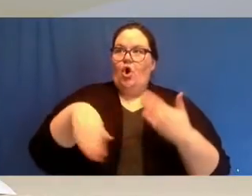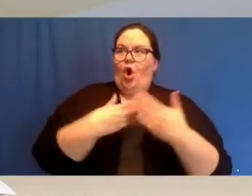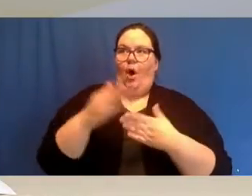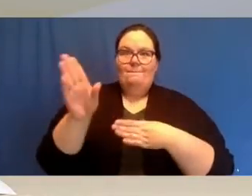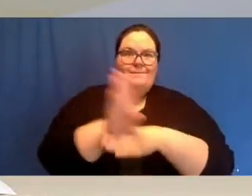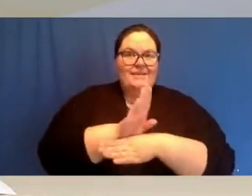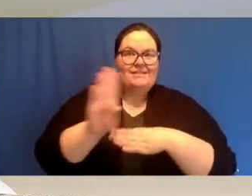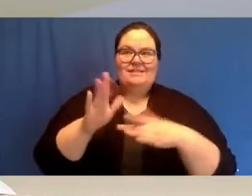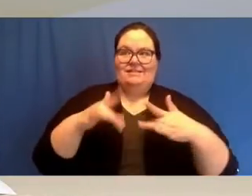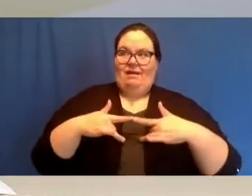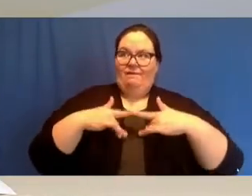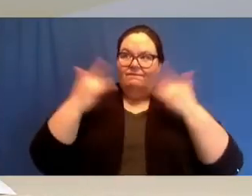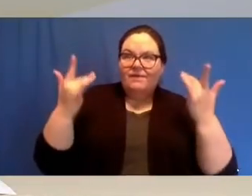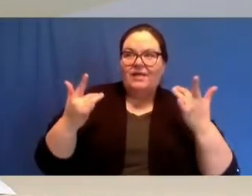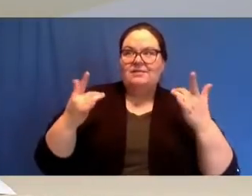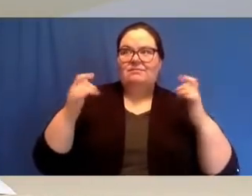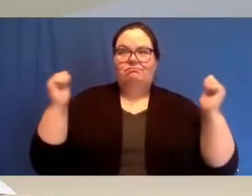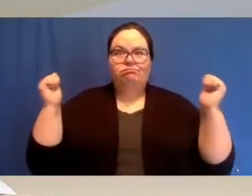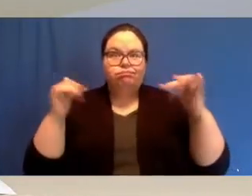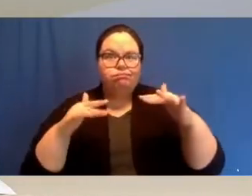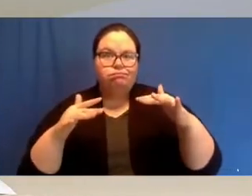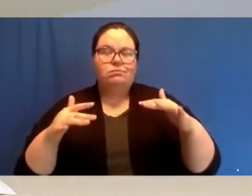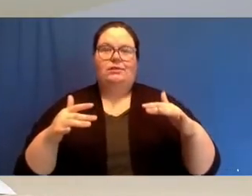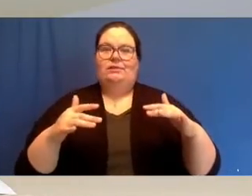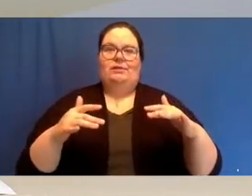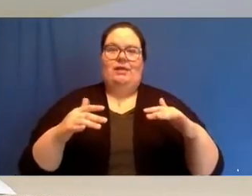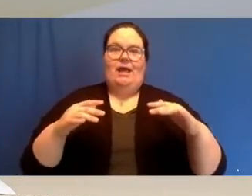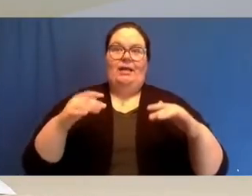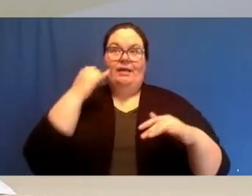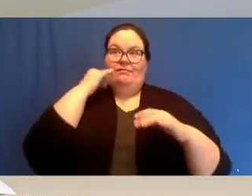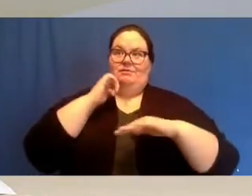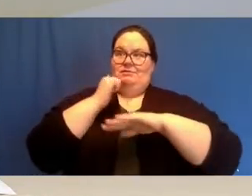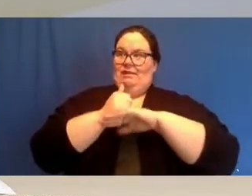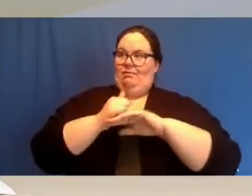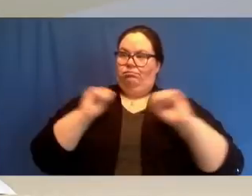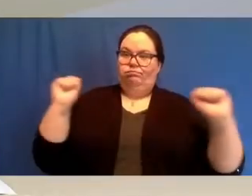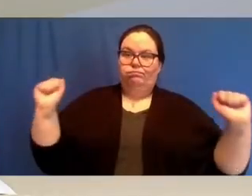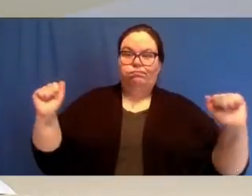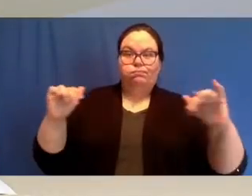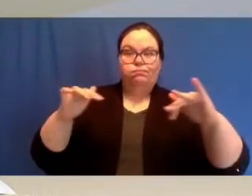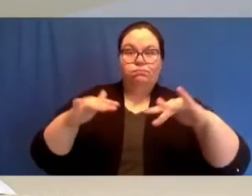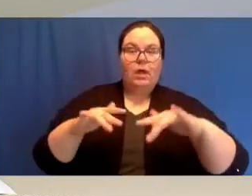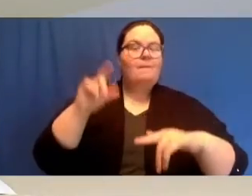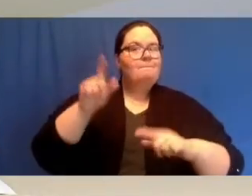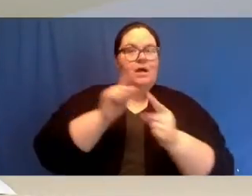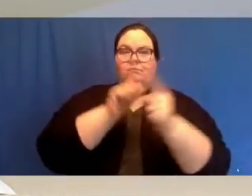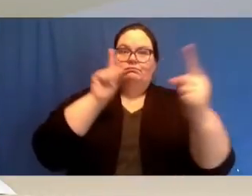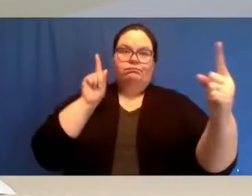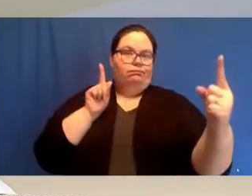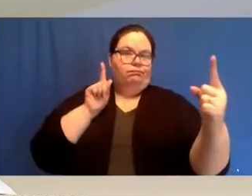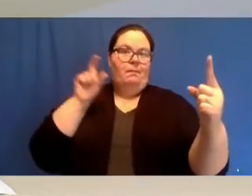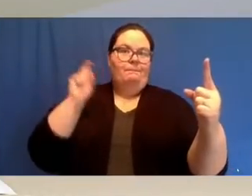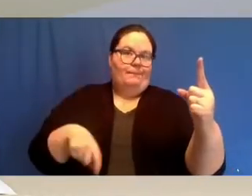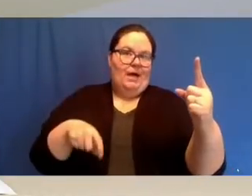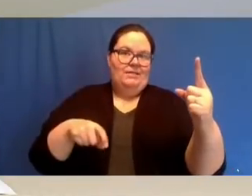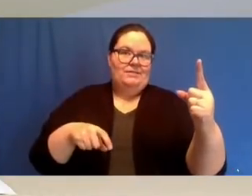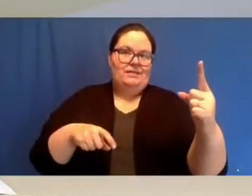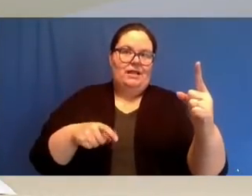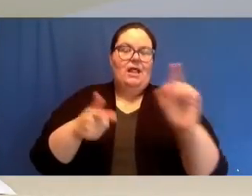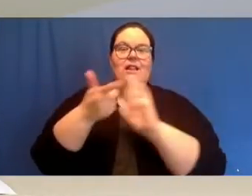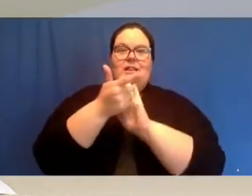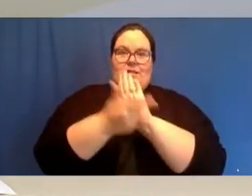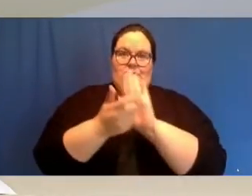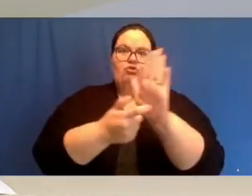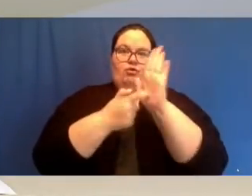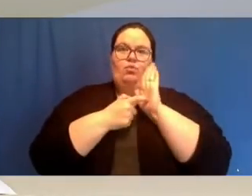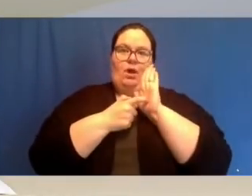organizations, events, venues, businesses, and organized gatherings. Physical distancing is now going to be a legal requirement,